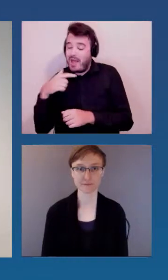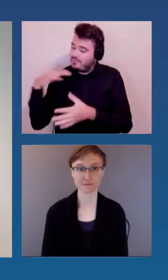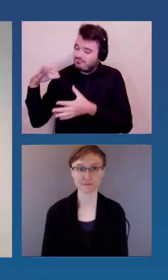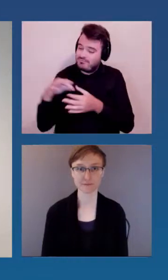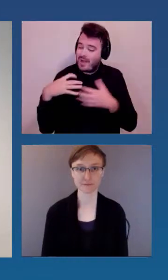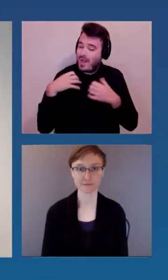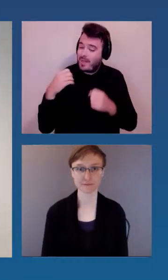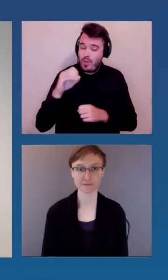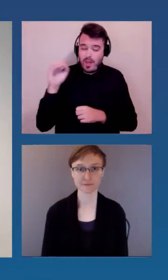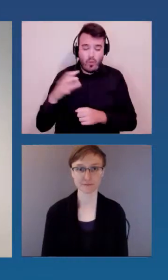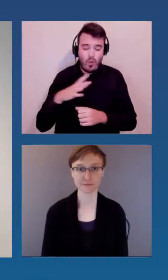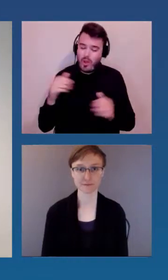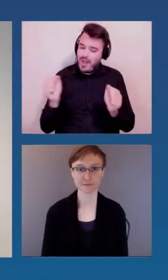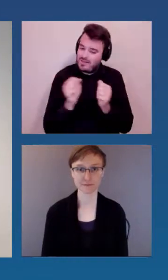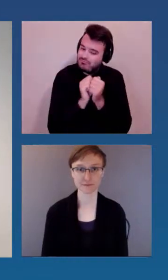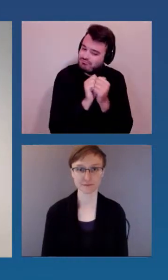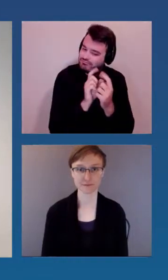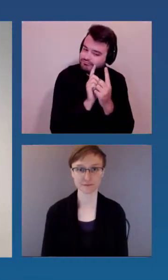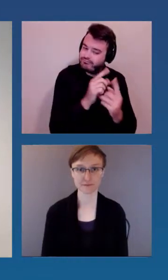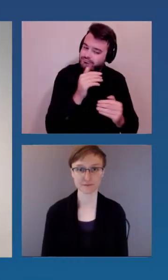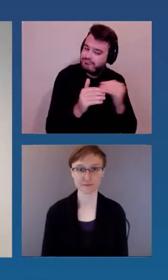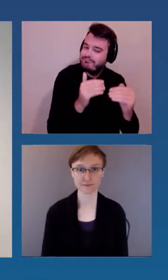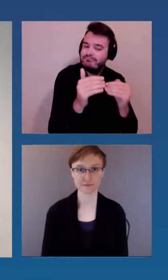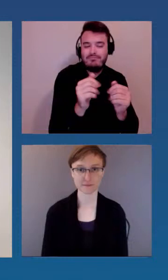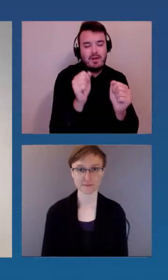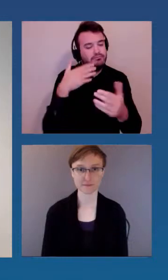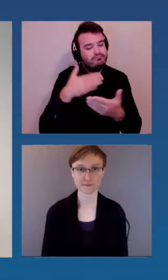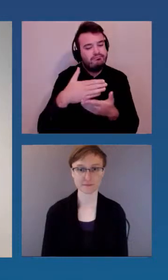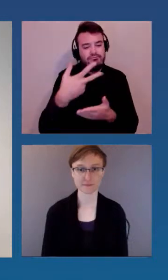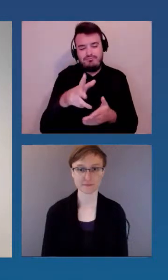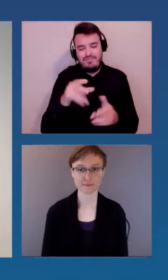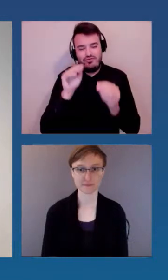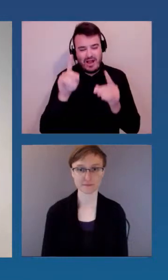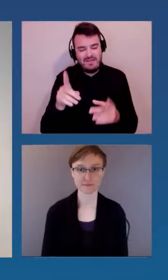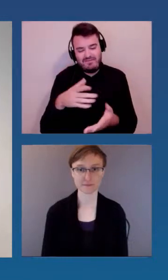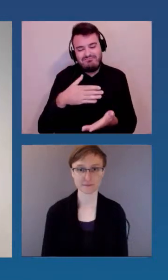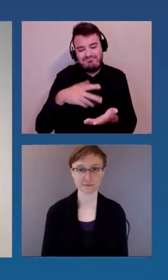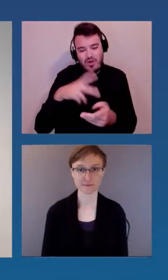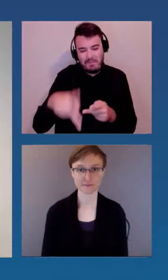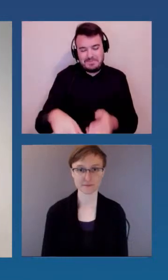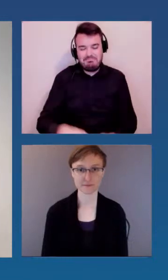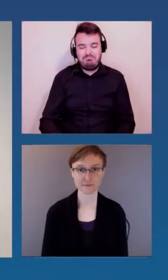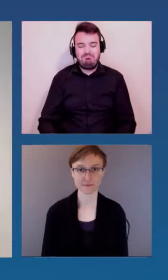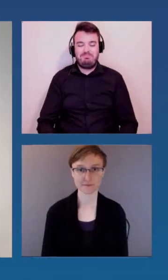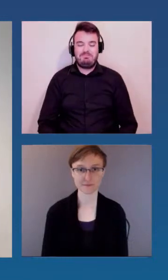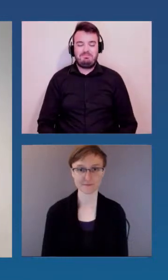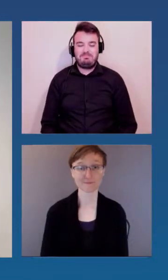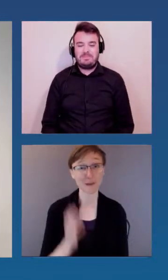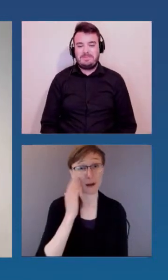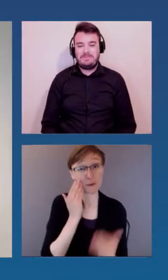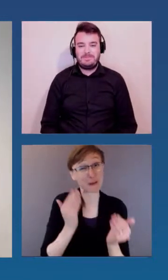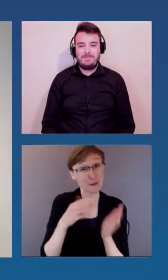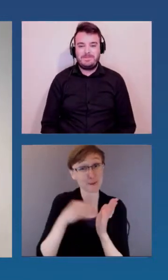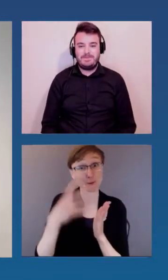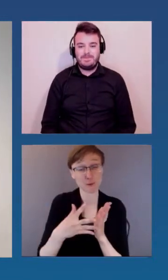got protocols in place for if there were to be outbreaks identified and how we'll